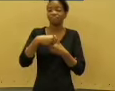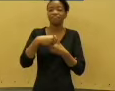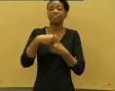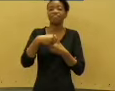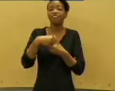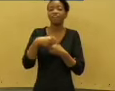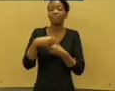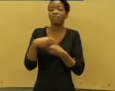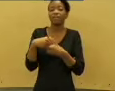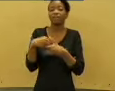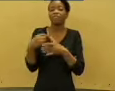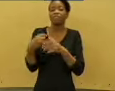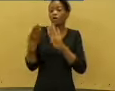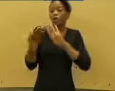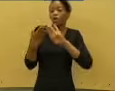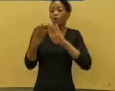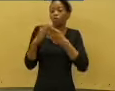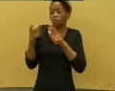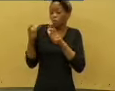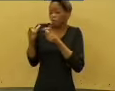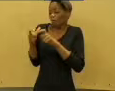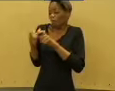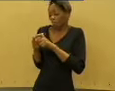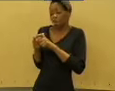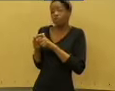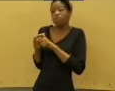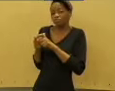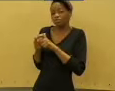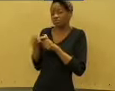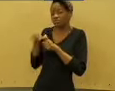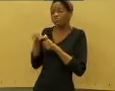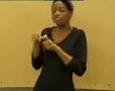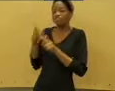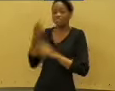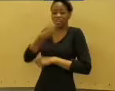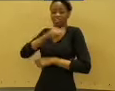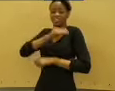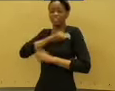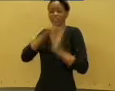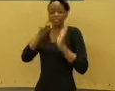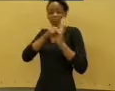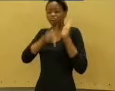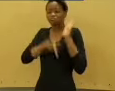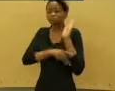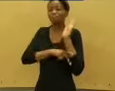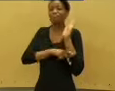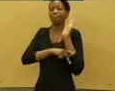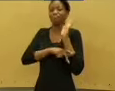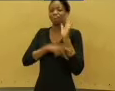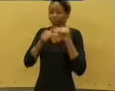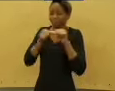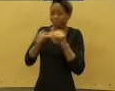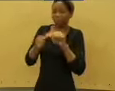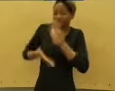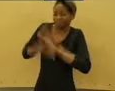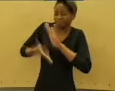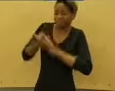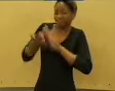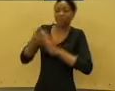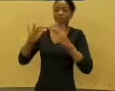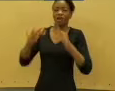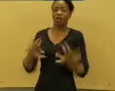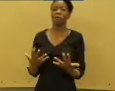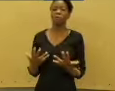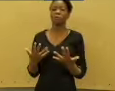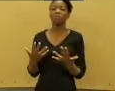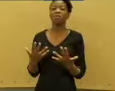minority community help push the trans protocol? Like, so I think that's one of the